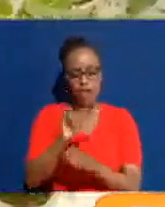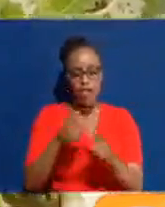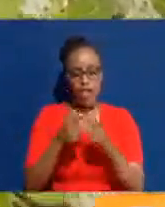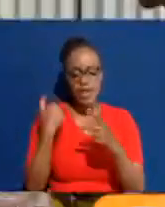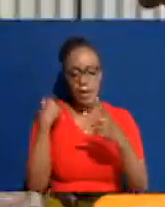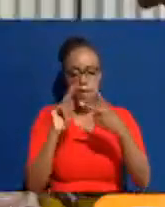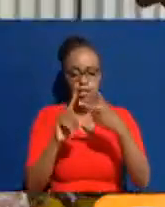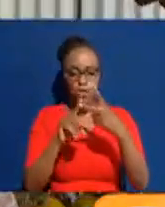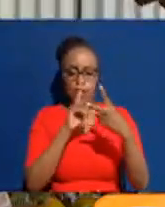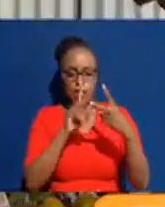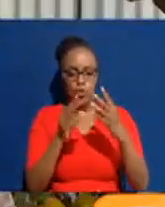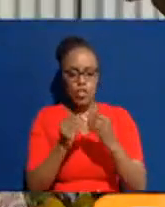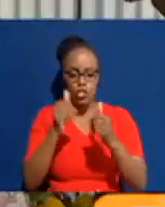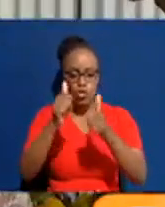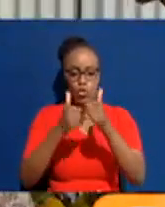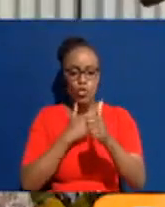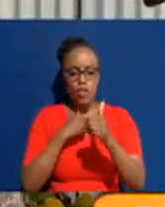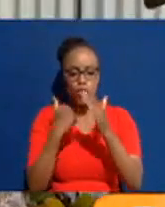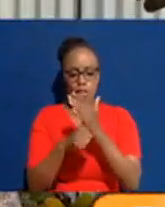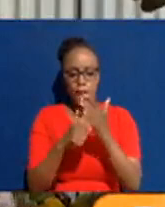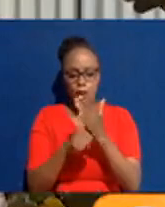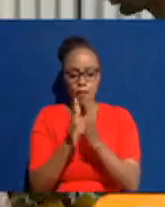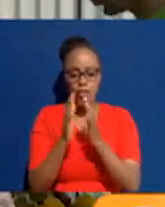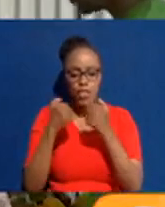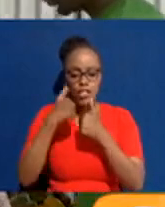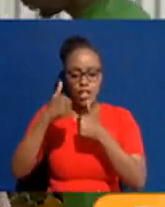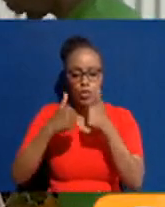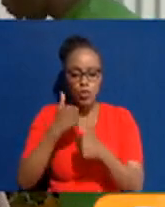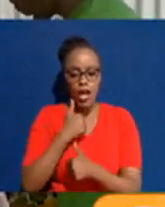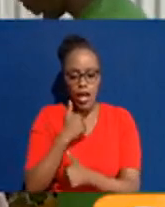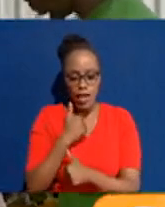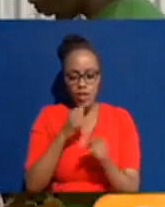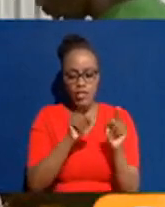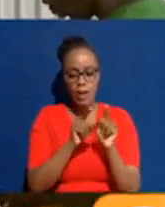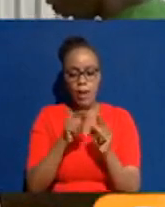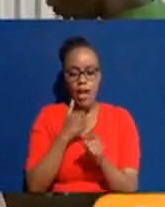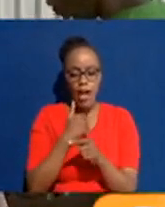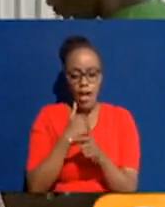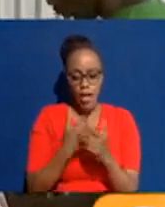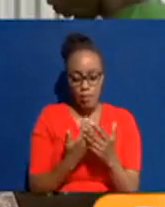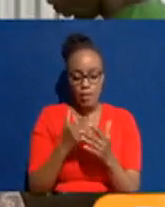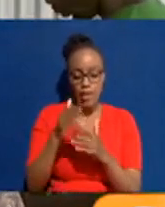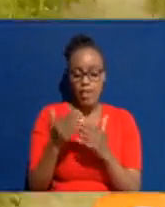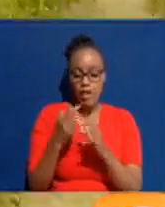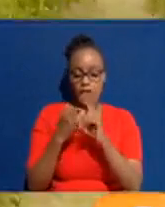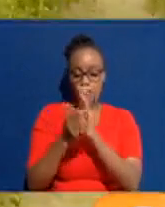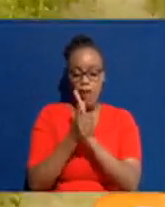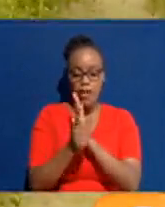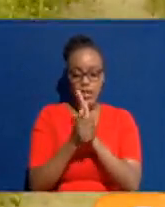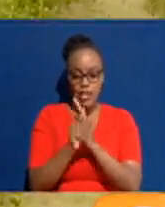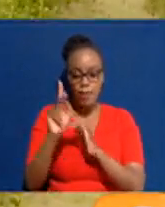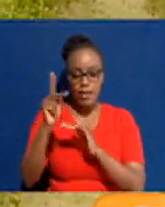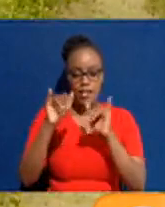you're guaranteed that the solutions you're getting to the problems and challenges you're facing in your farm, be it pests and diseases, are actually from an expert.